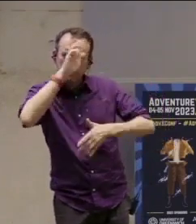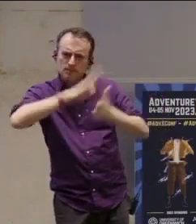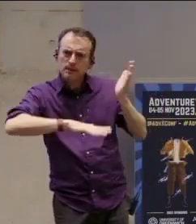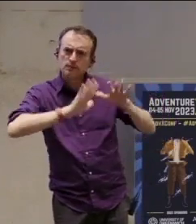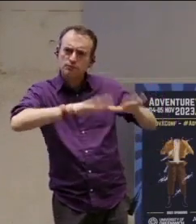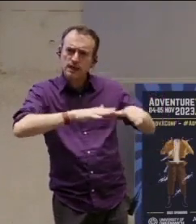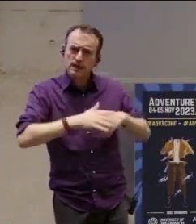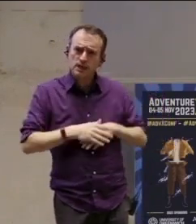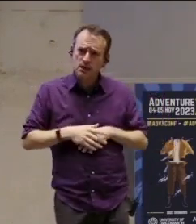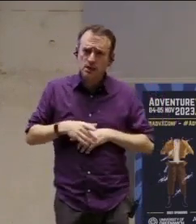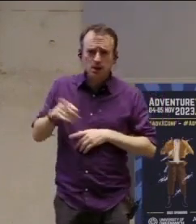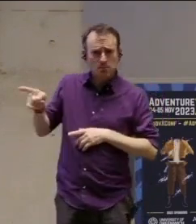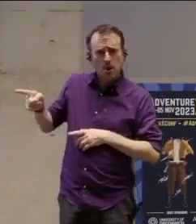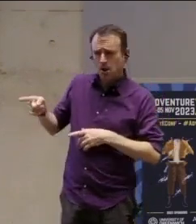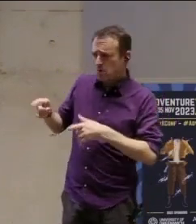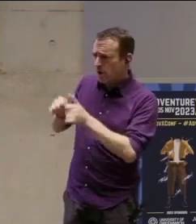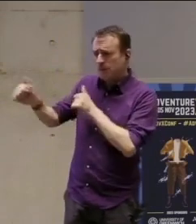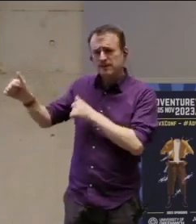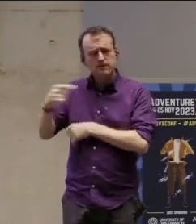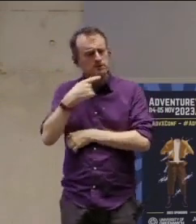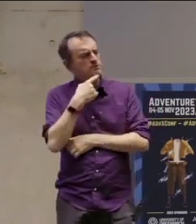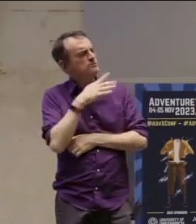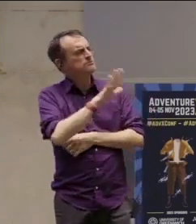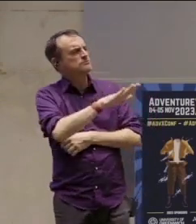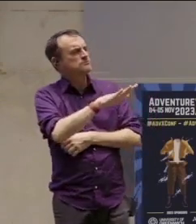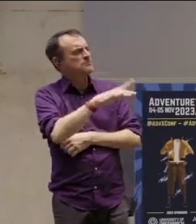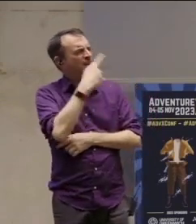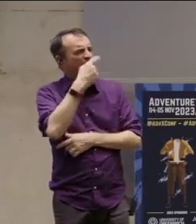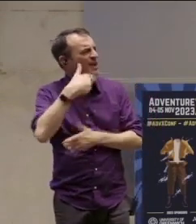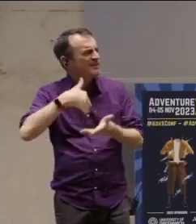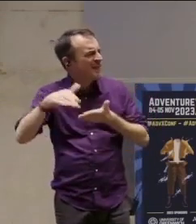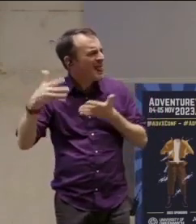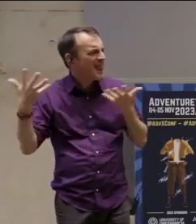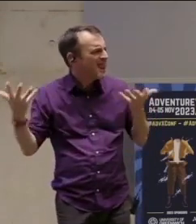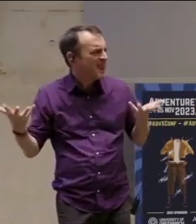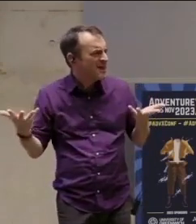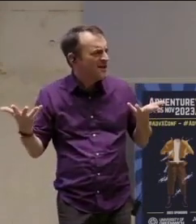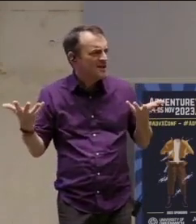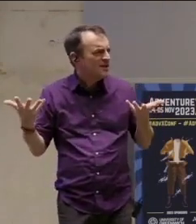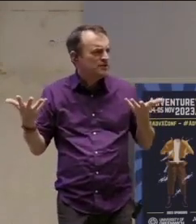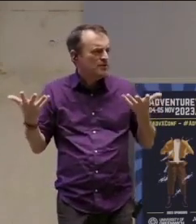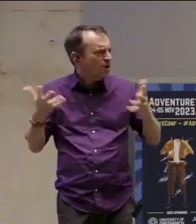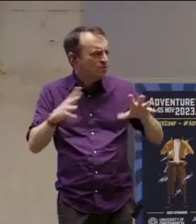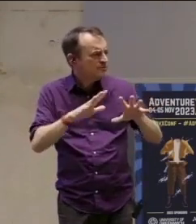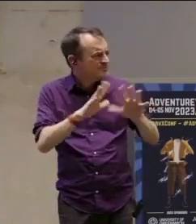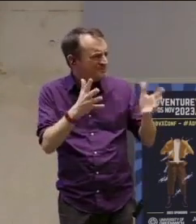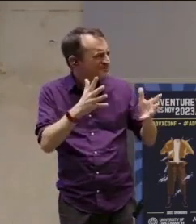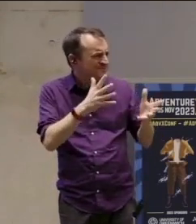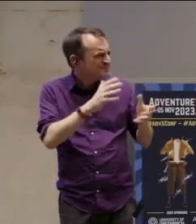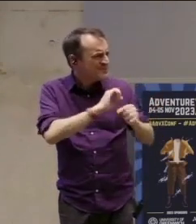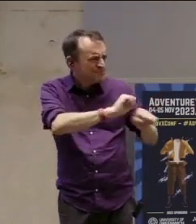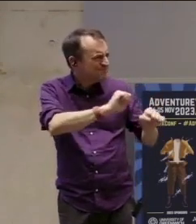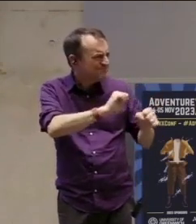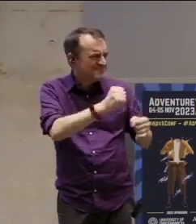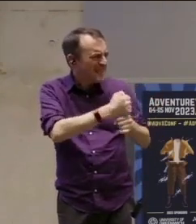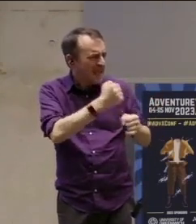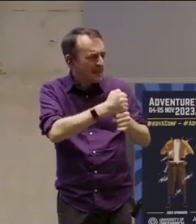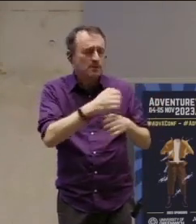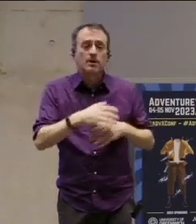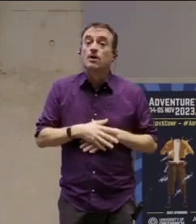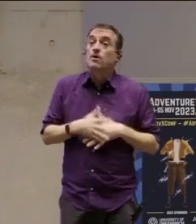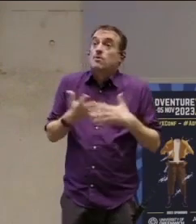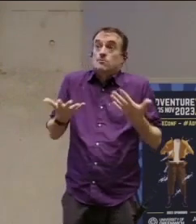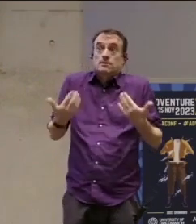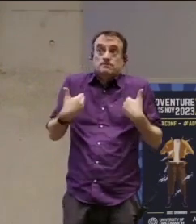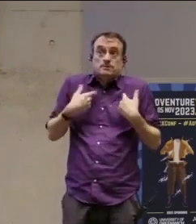that's great, but I'm not going to be able to push that in the Americas or Japan and stuff like that? Okay, so to answer that